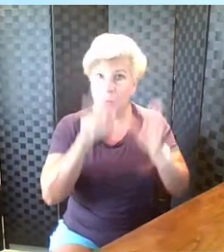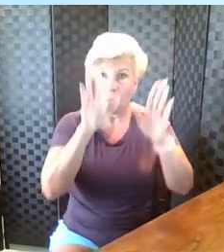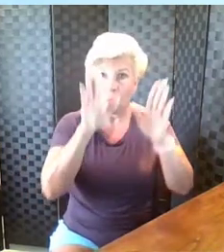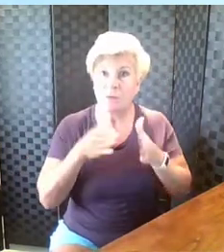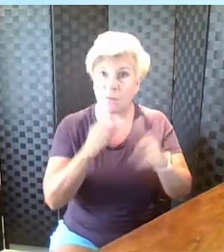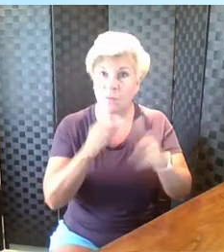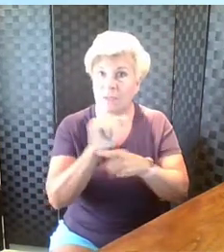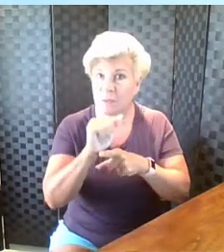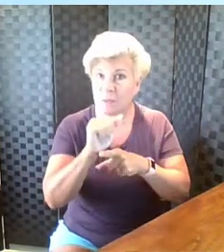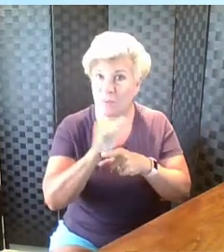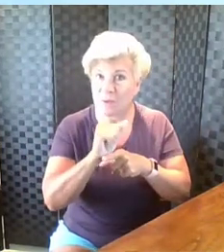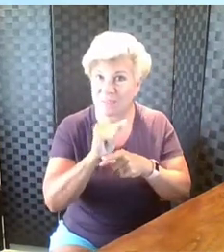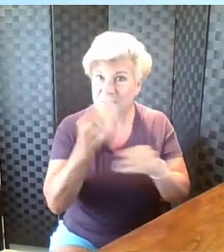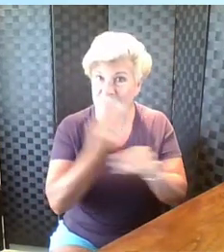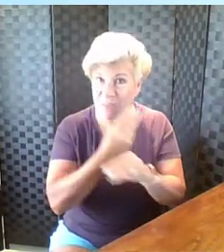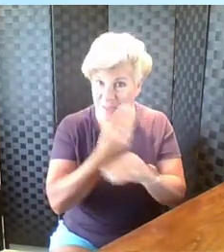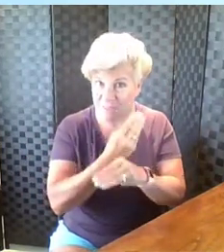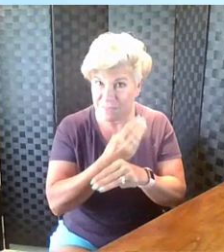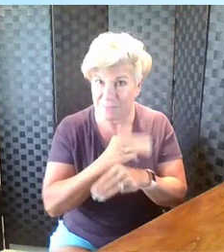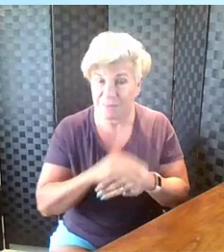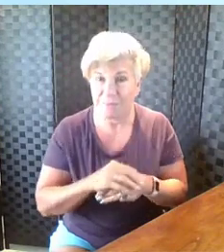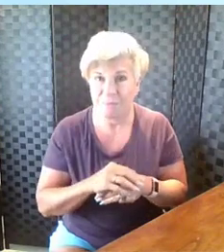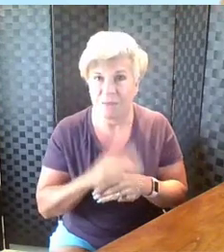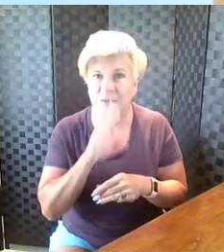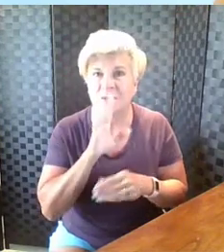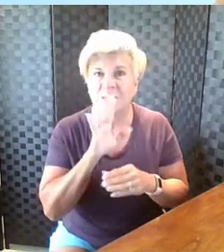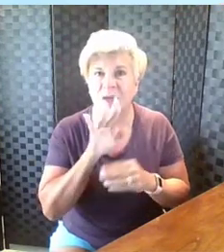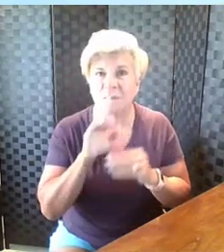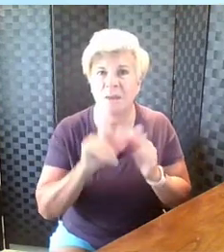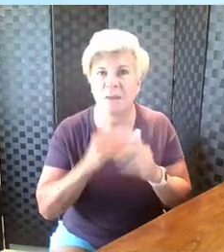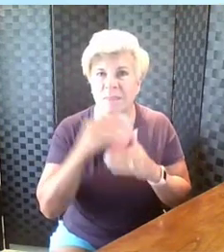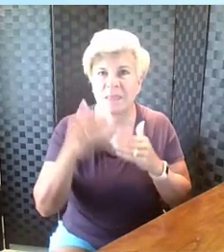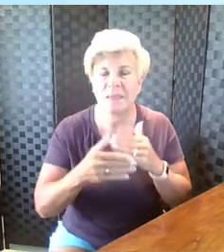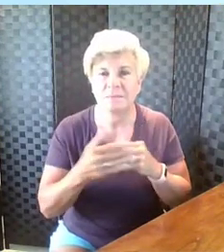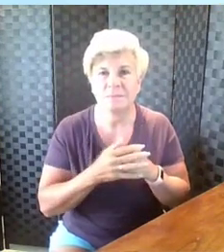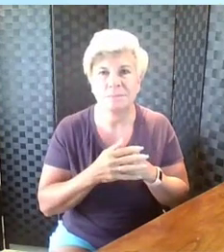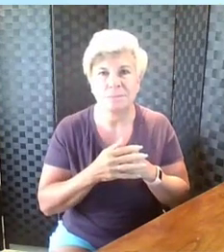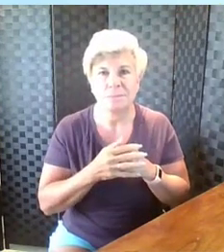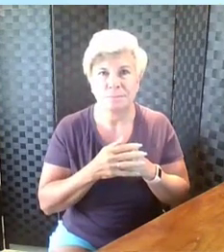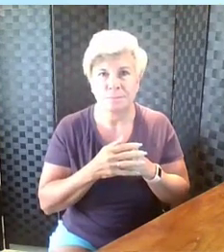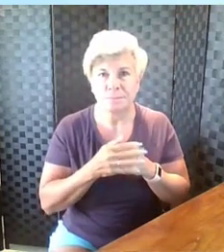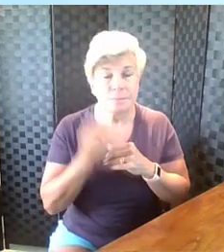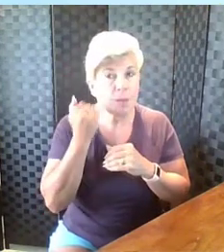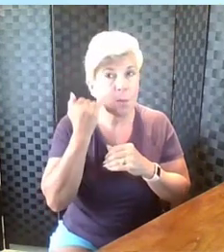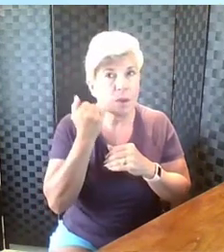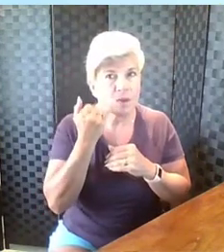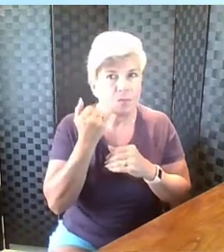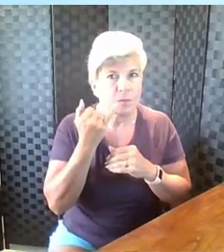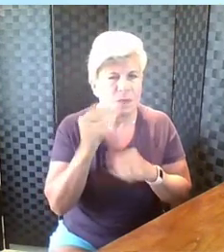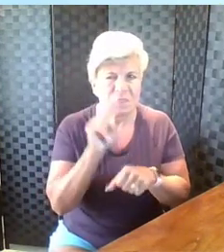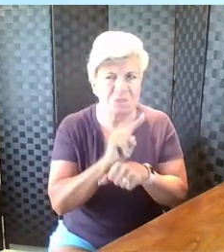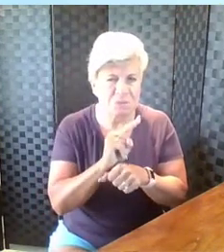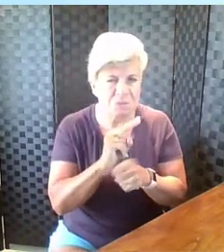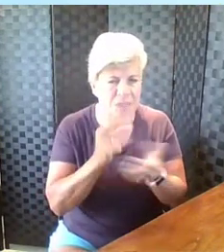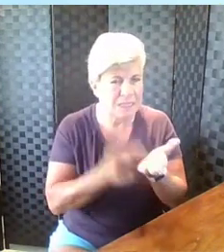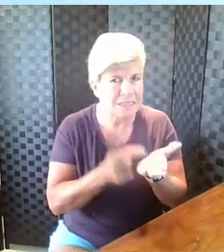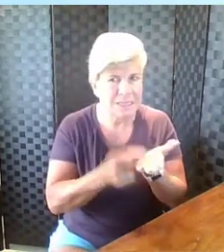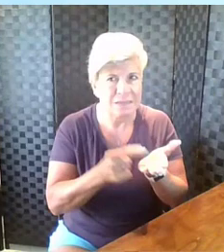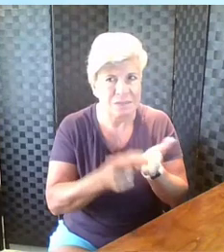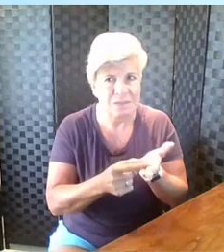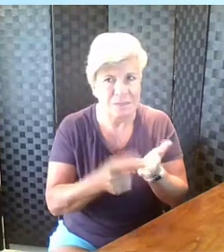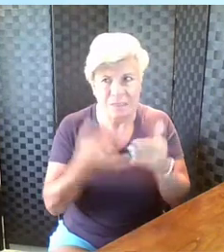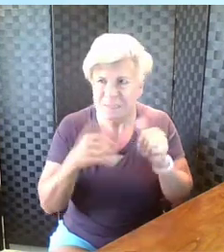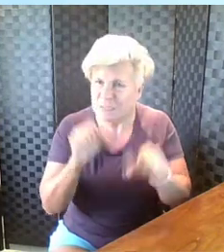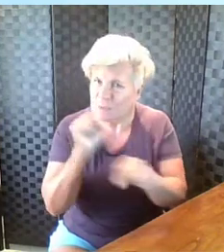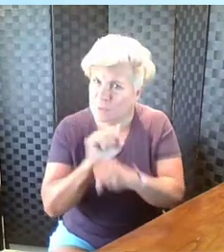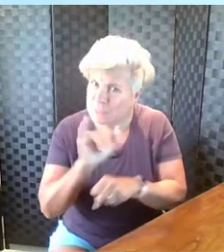practice math, and they kind of look like our counters. So we'll talk about these at the very end. But what if we switch to something like counters? Does it still work